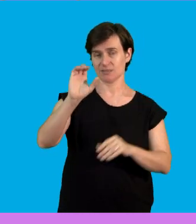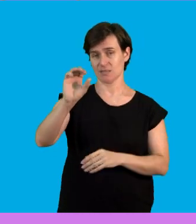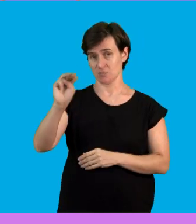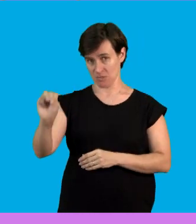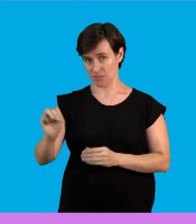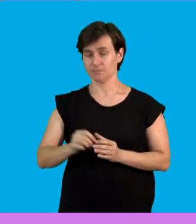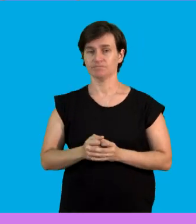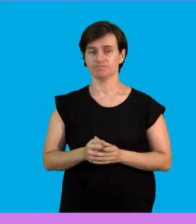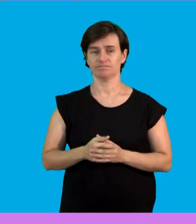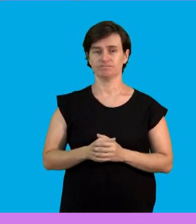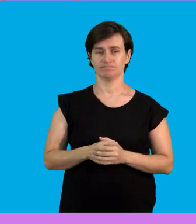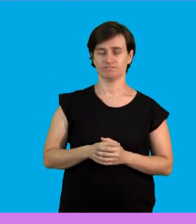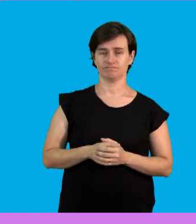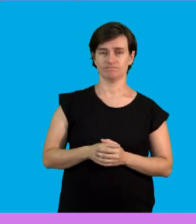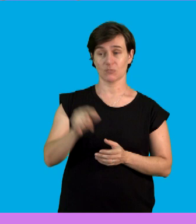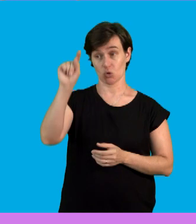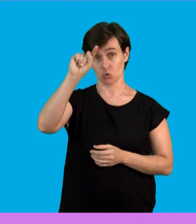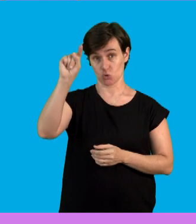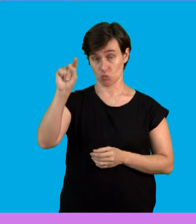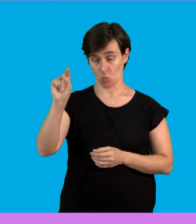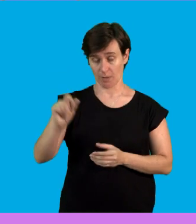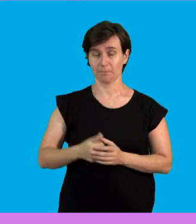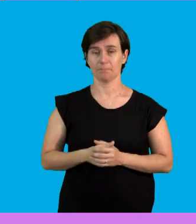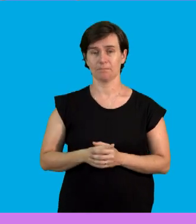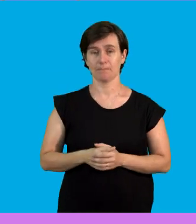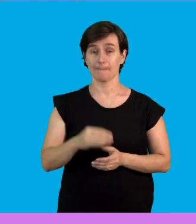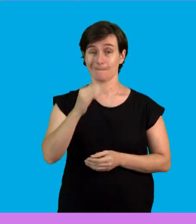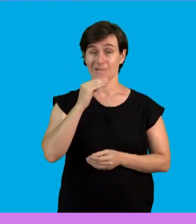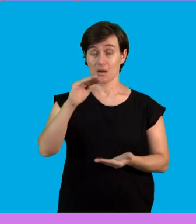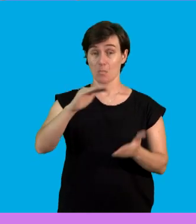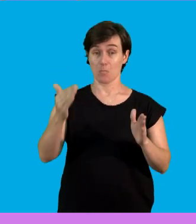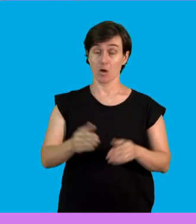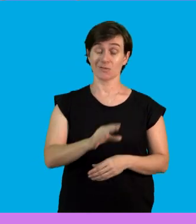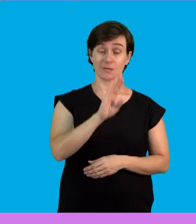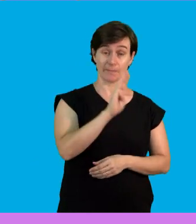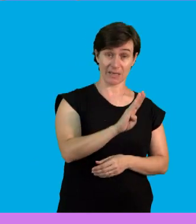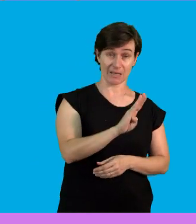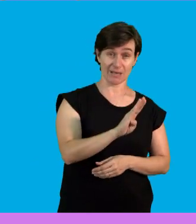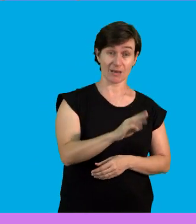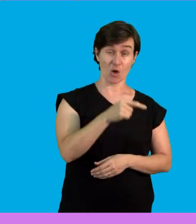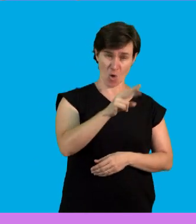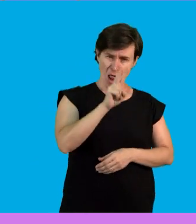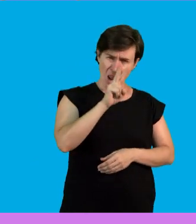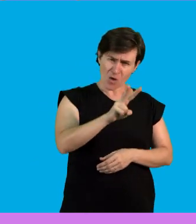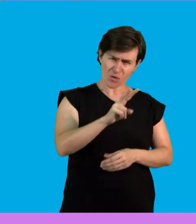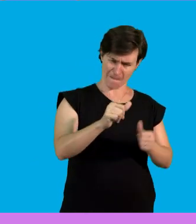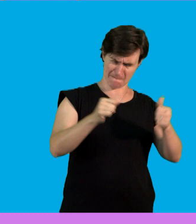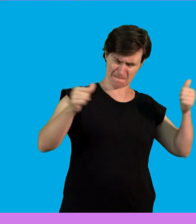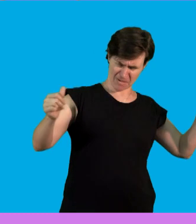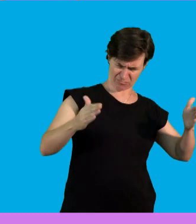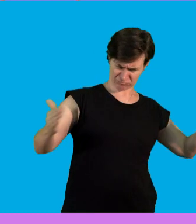576 centimeters squared. So box B, even though it